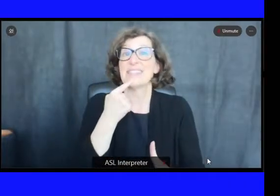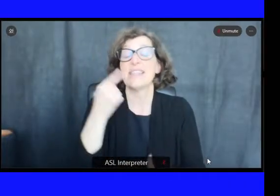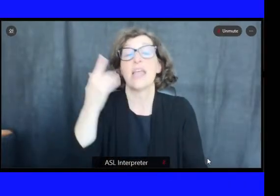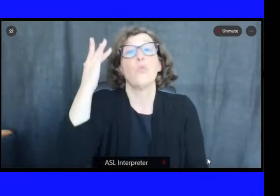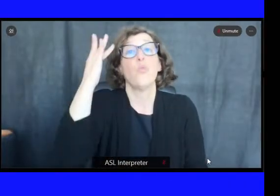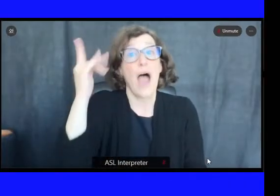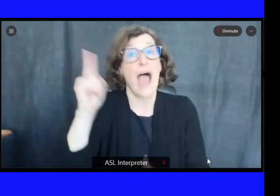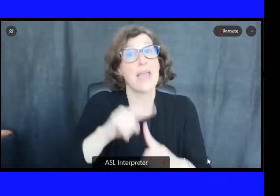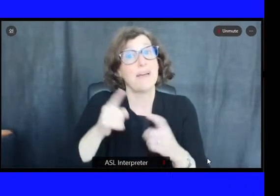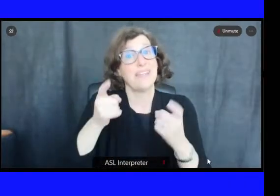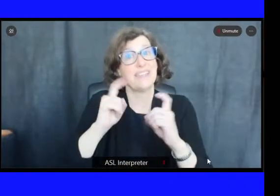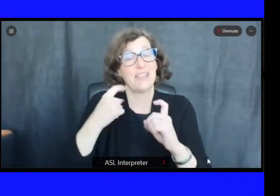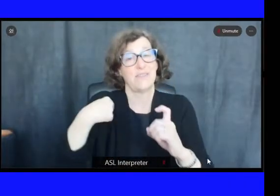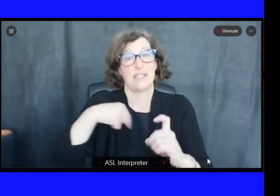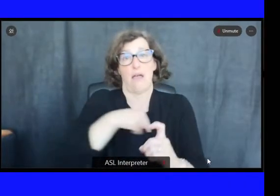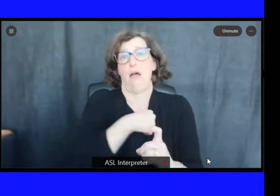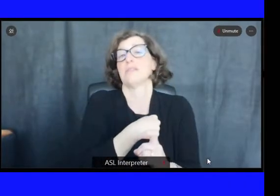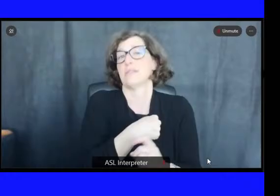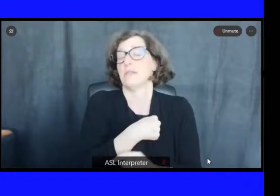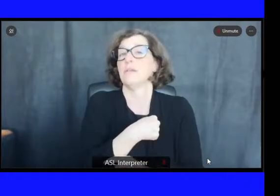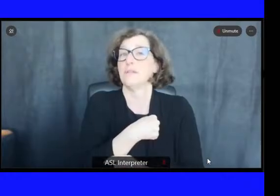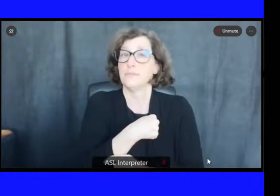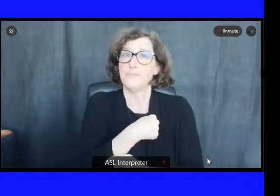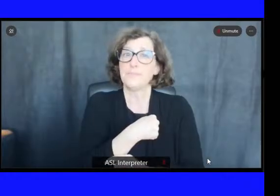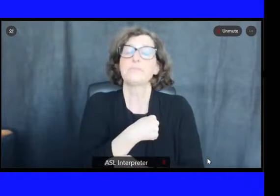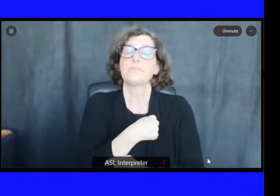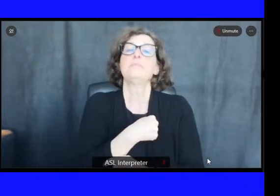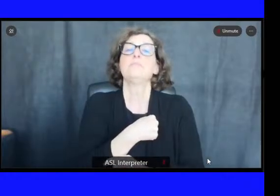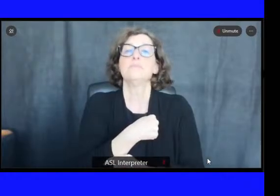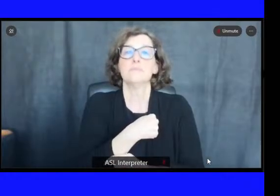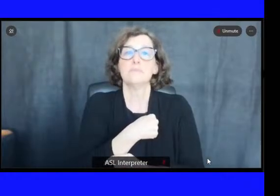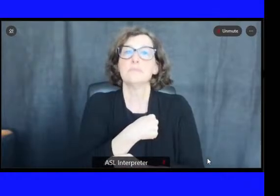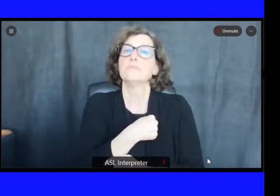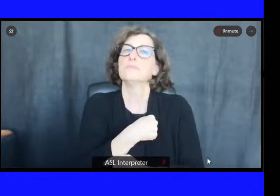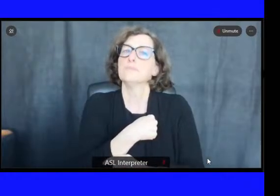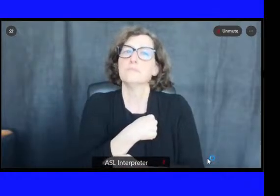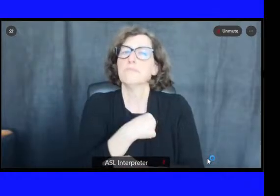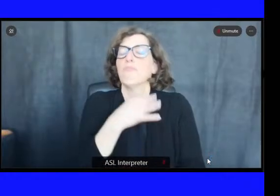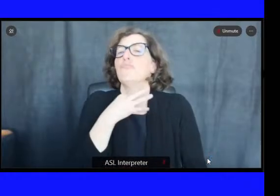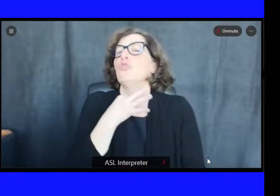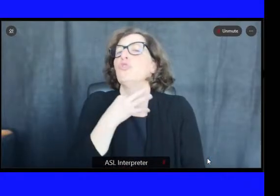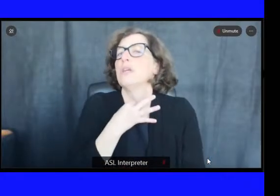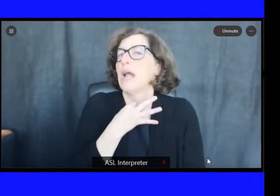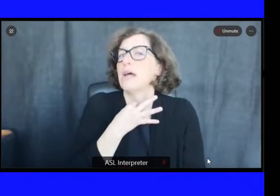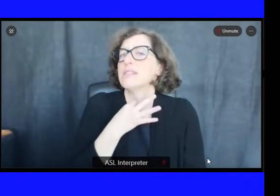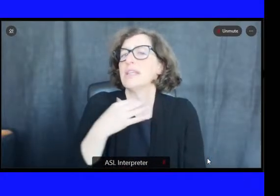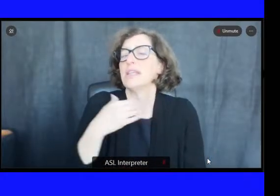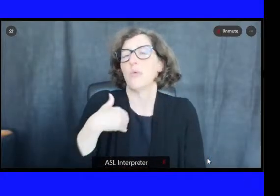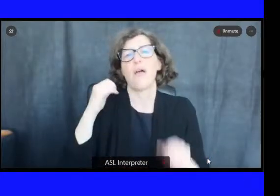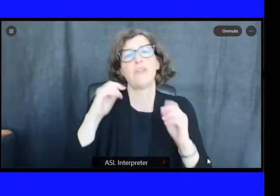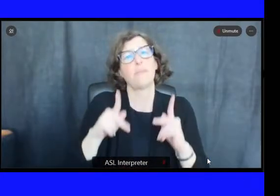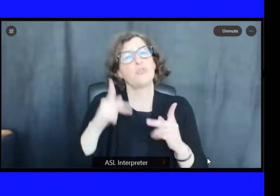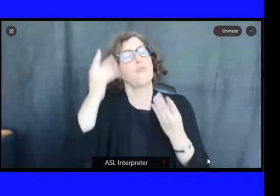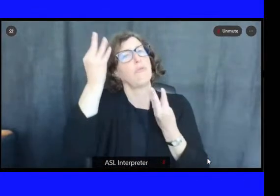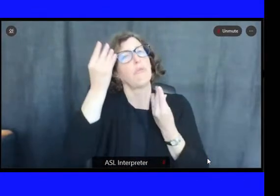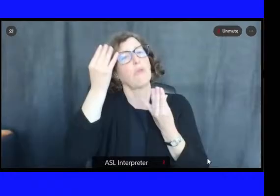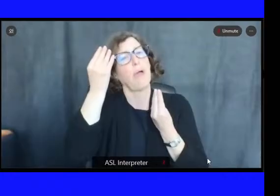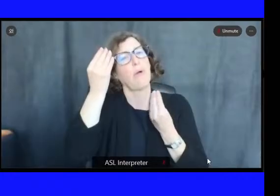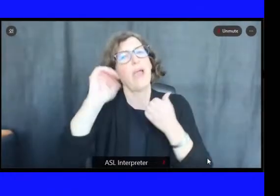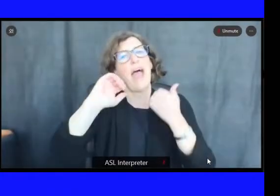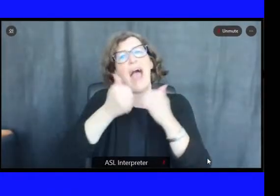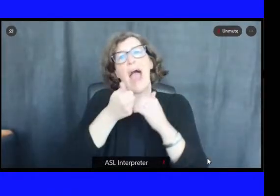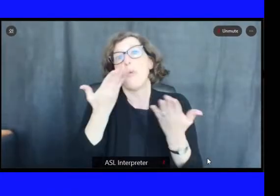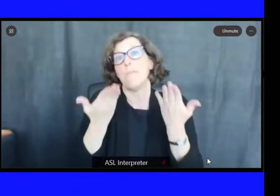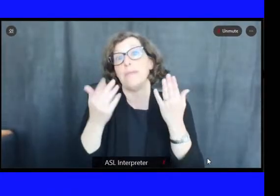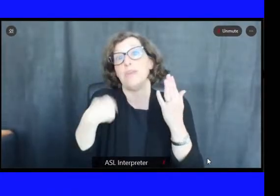speak Mandarin, right? So this could be not necessarily a result of the language. It might be the practice or